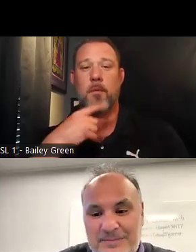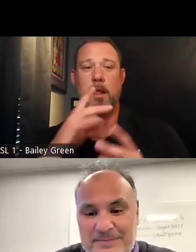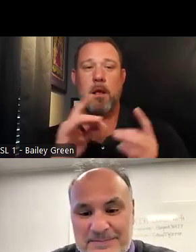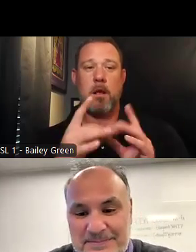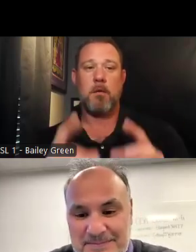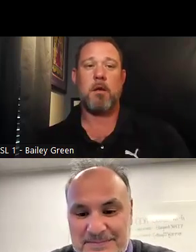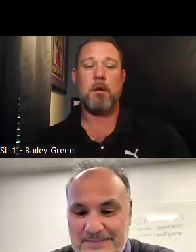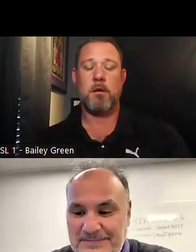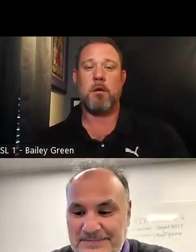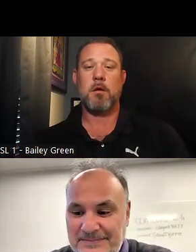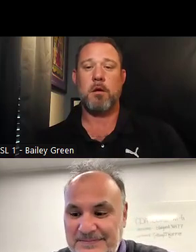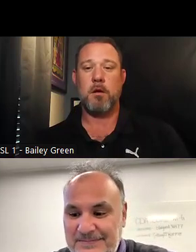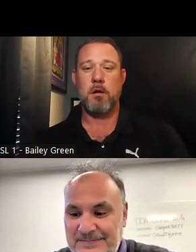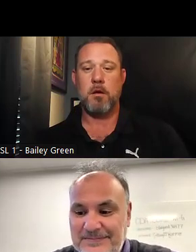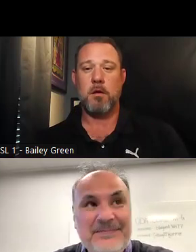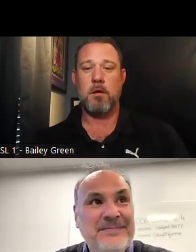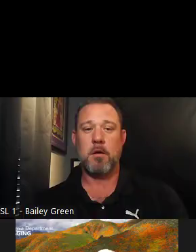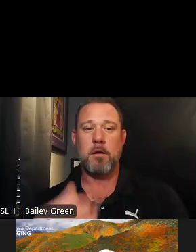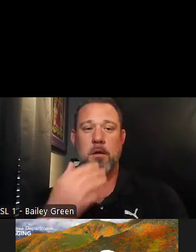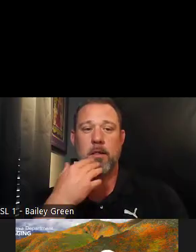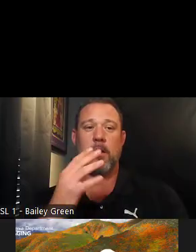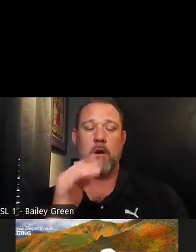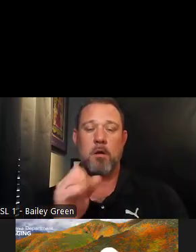away. Thank you, Carlos.